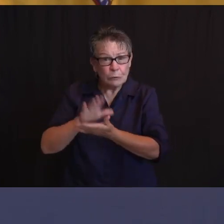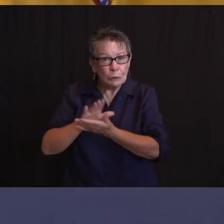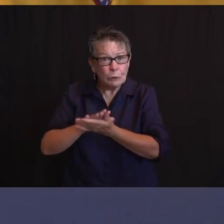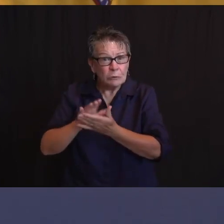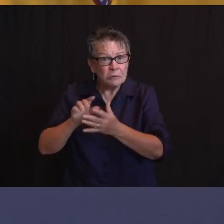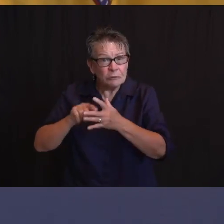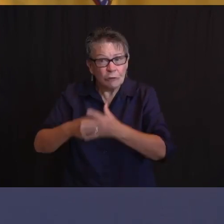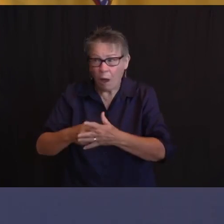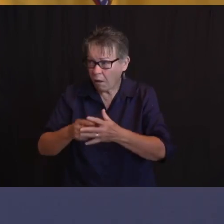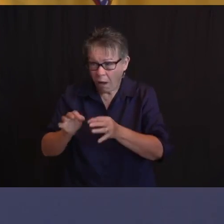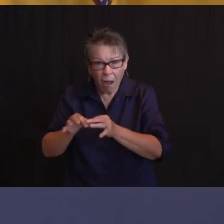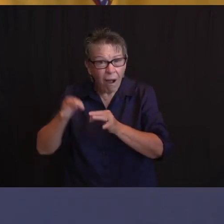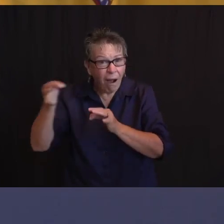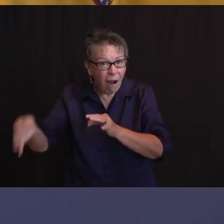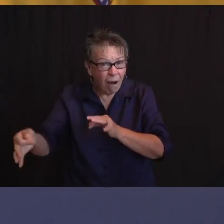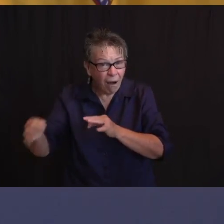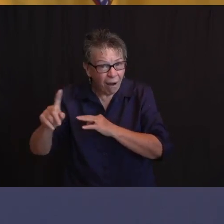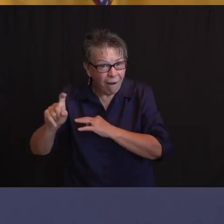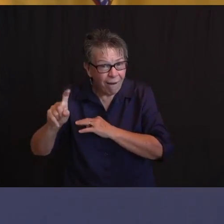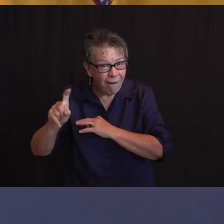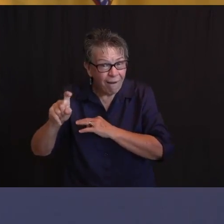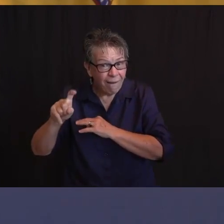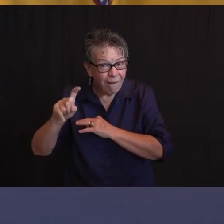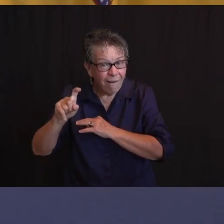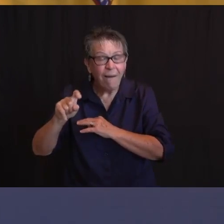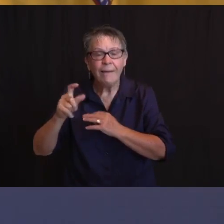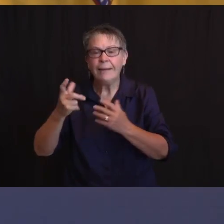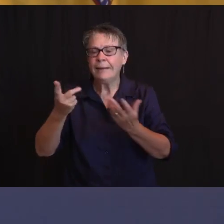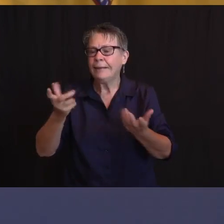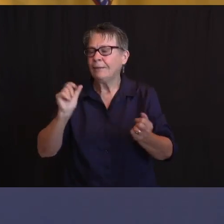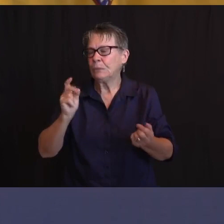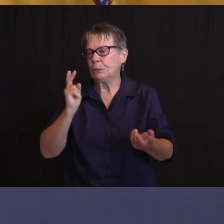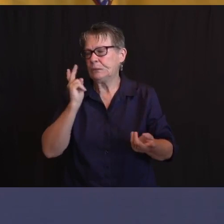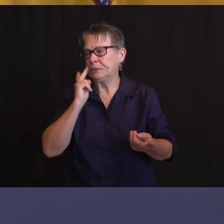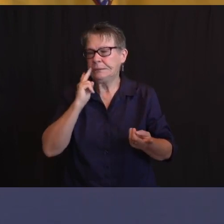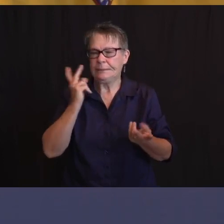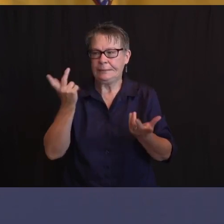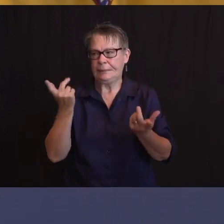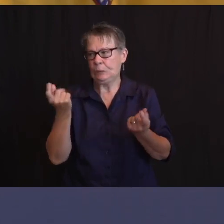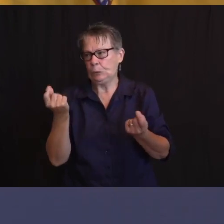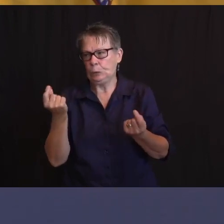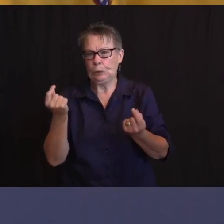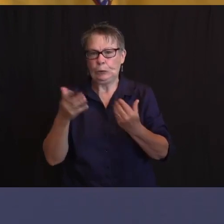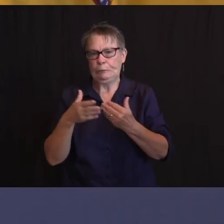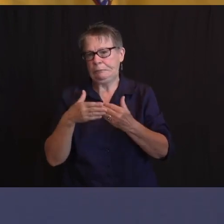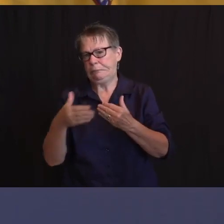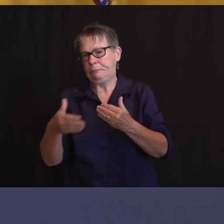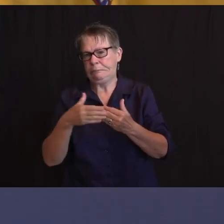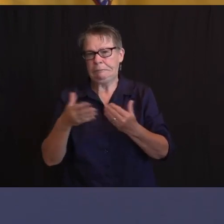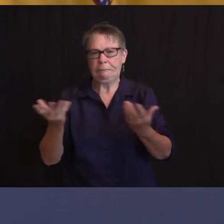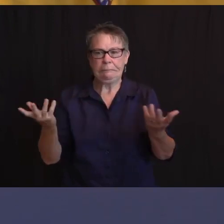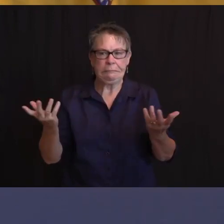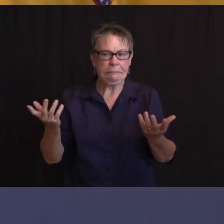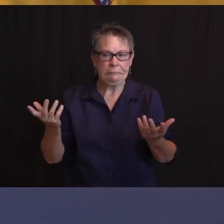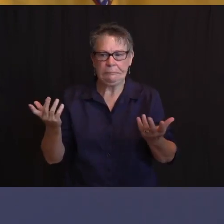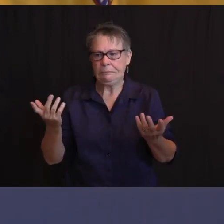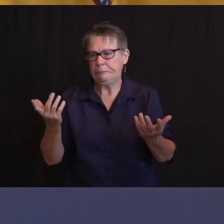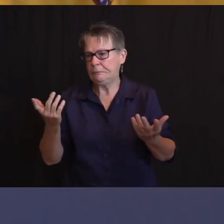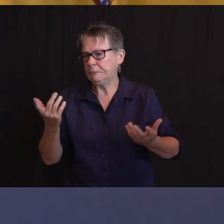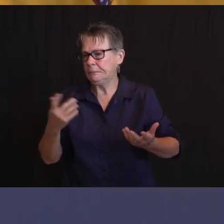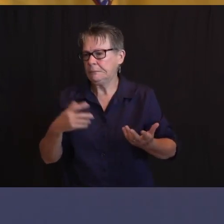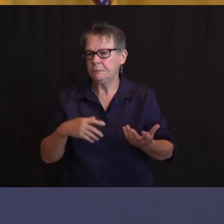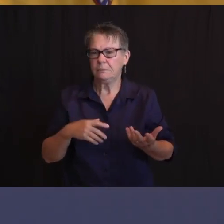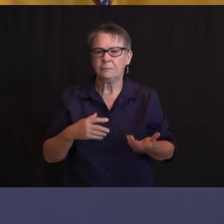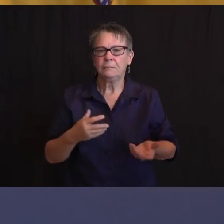can. I've got no SPED or non-English speaking specifics, but getting these clearly,